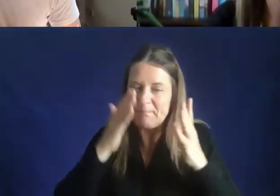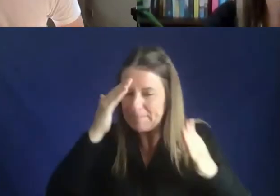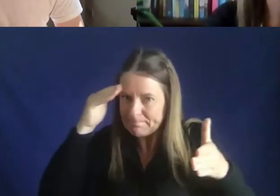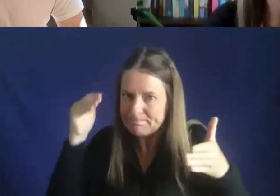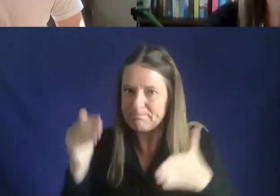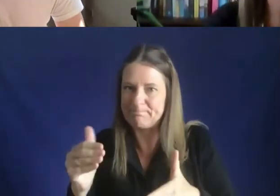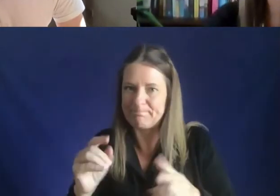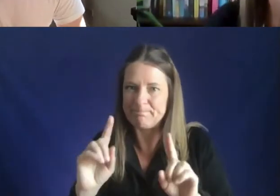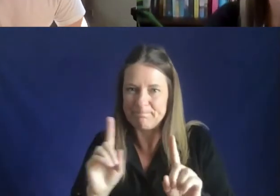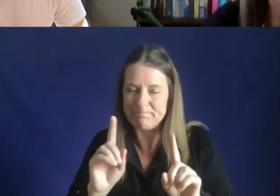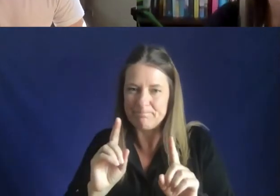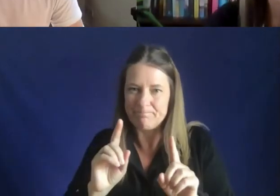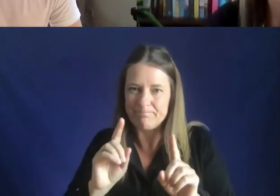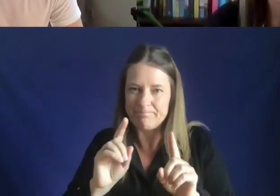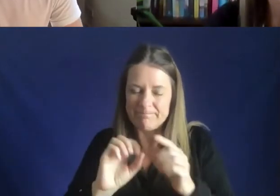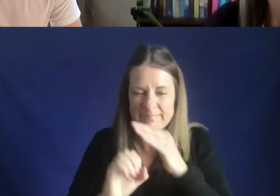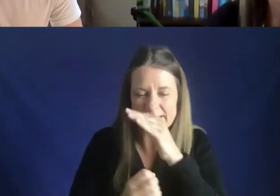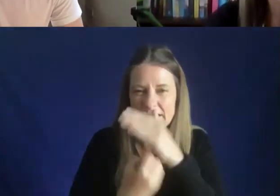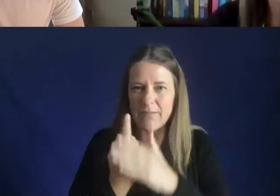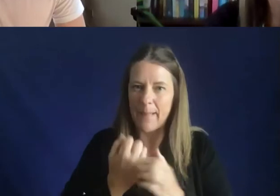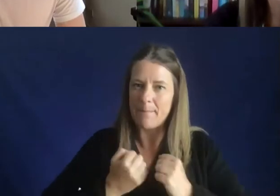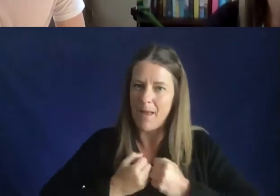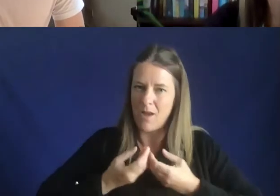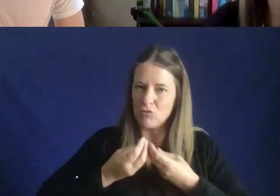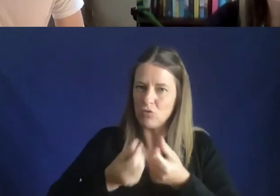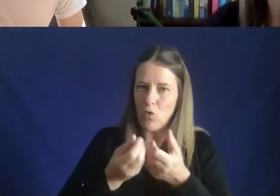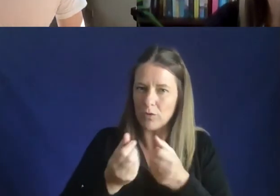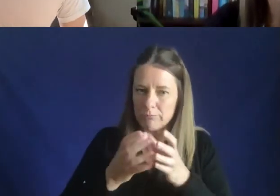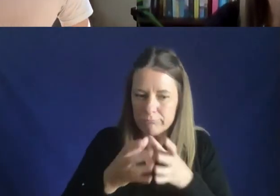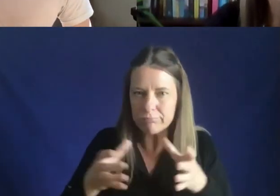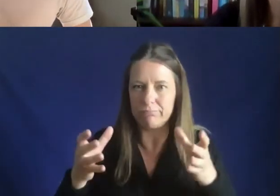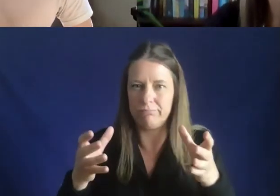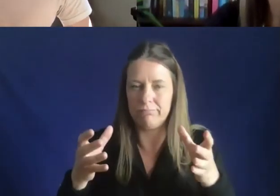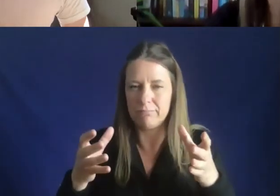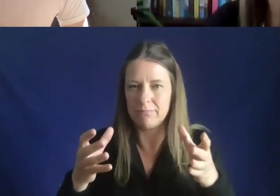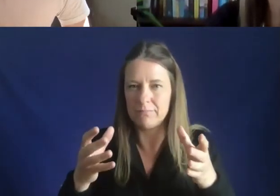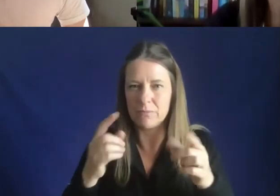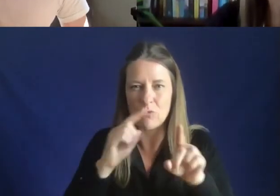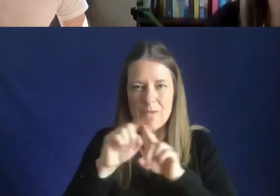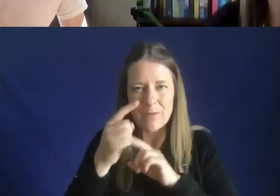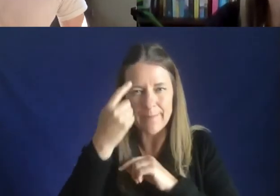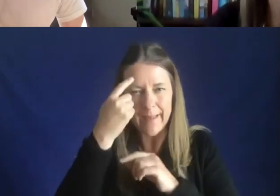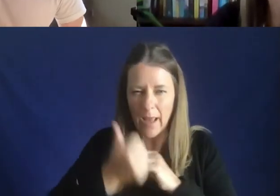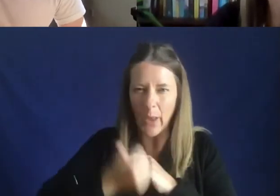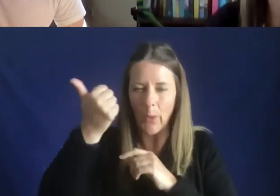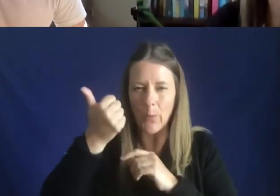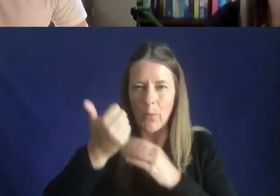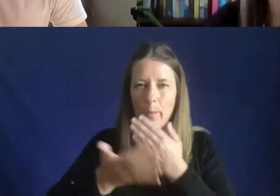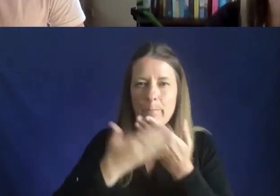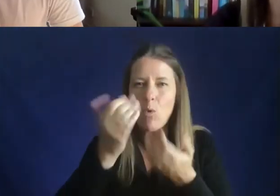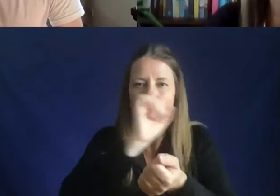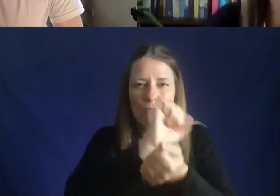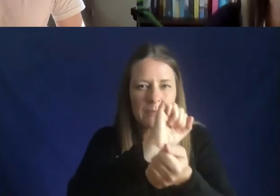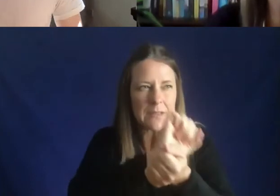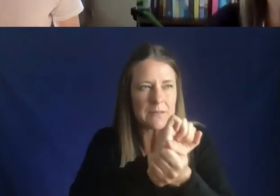resource and work on how it can go into more prisons and how it can be noticed